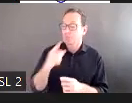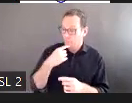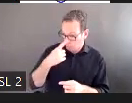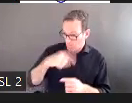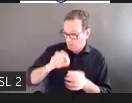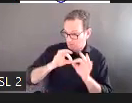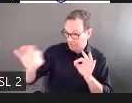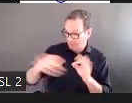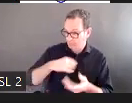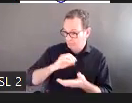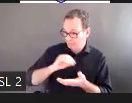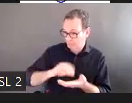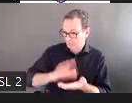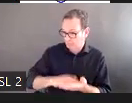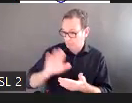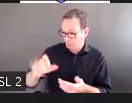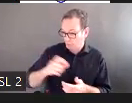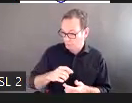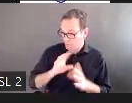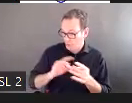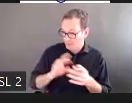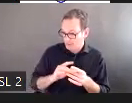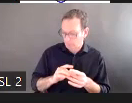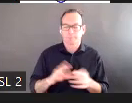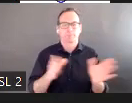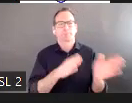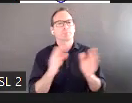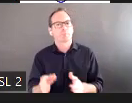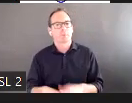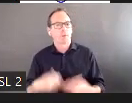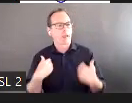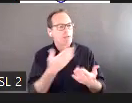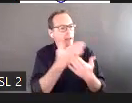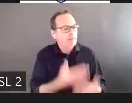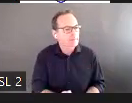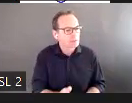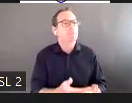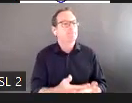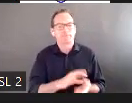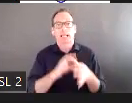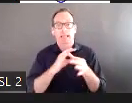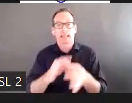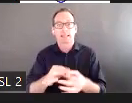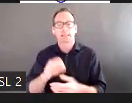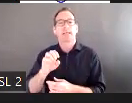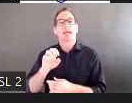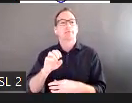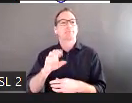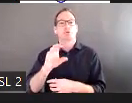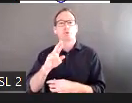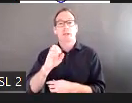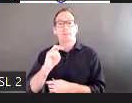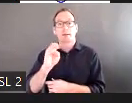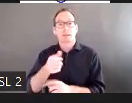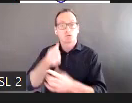in supporting them? If there's a criminal investigation, what evidence do we have? If it's a financial investigation, am I going